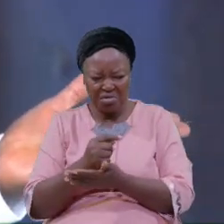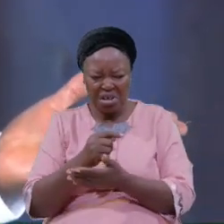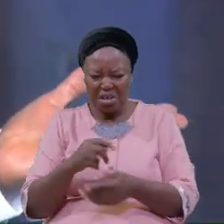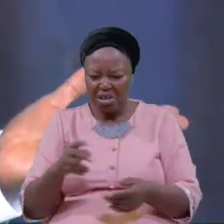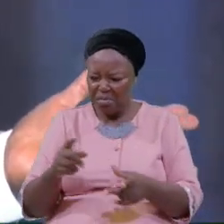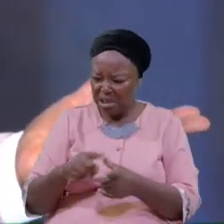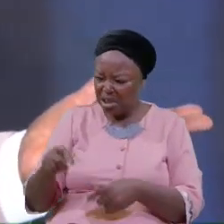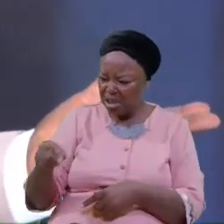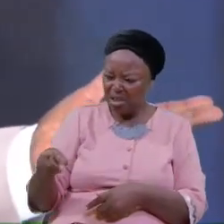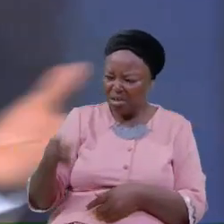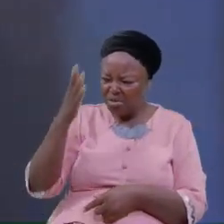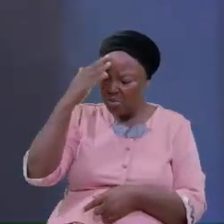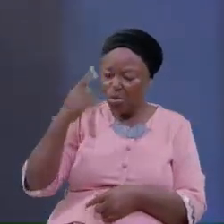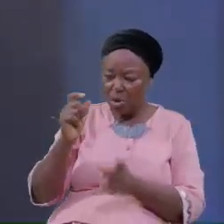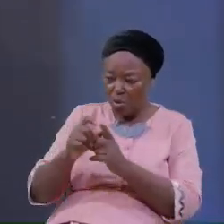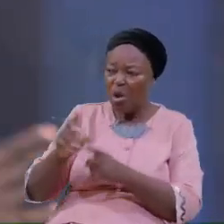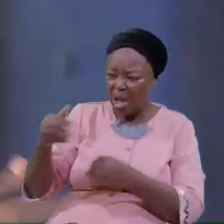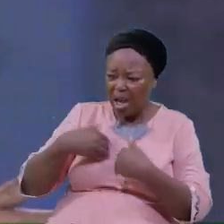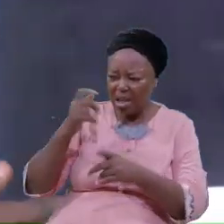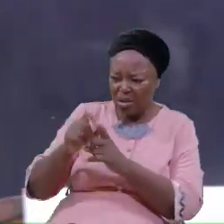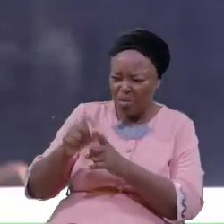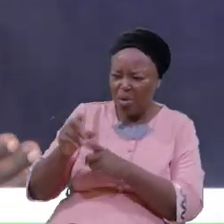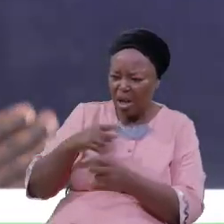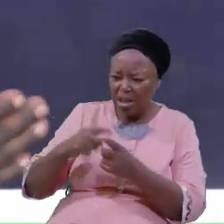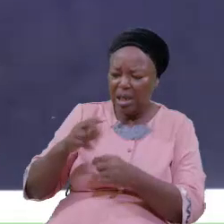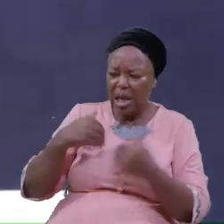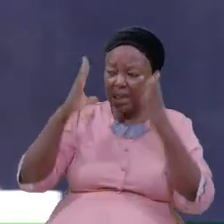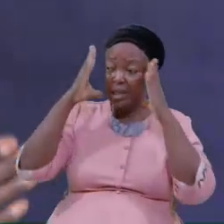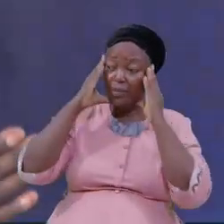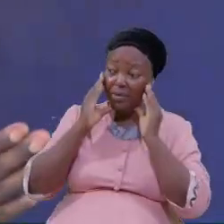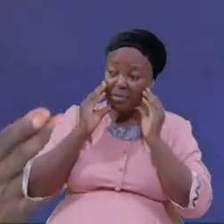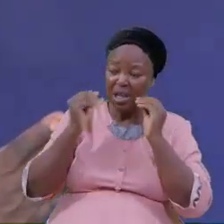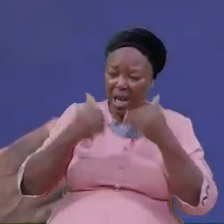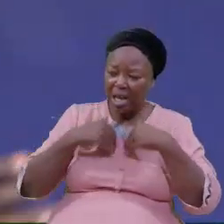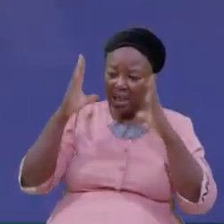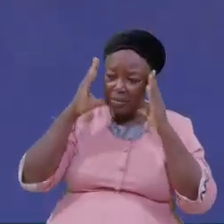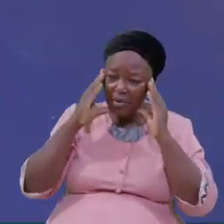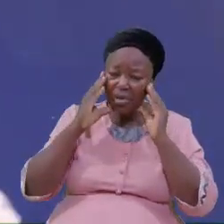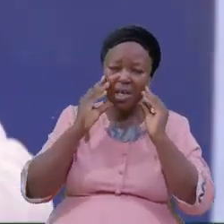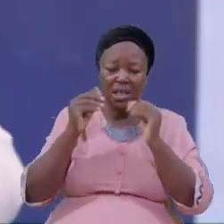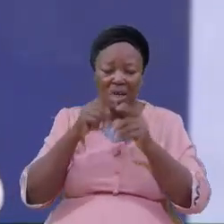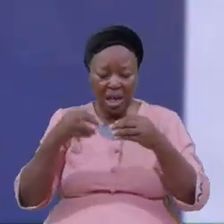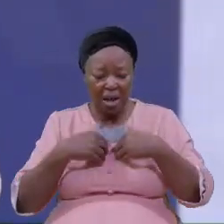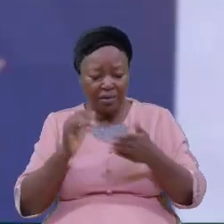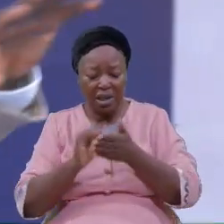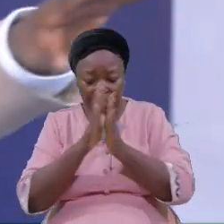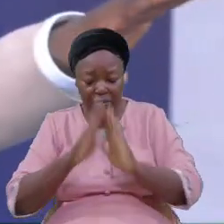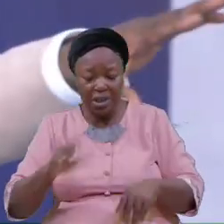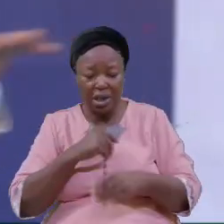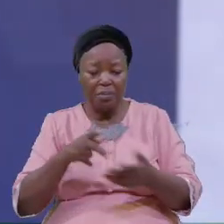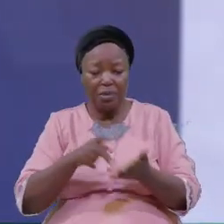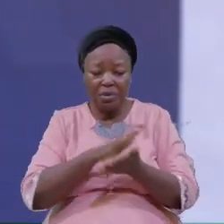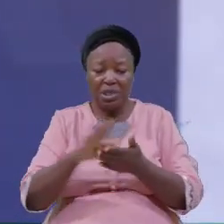He has the word. He has experienced the peace, the purity, the power. It's not by being